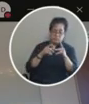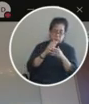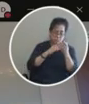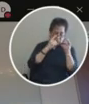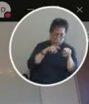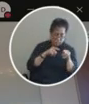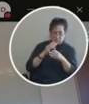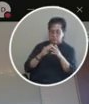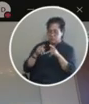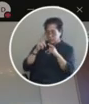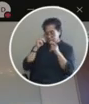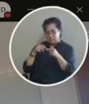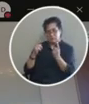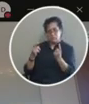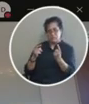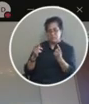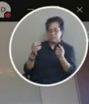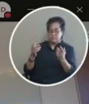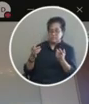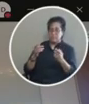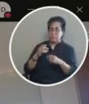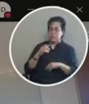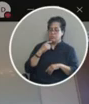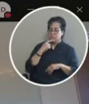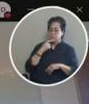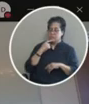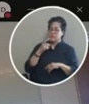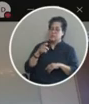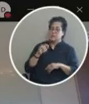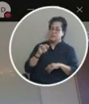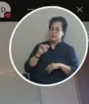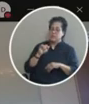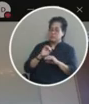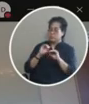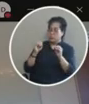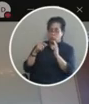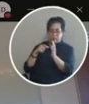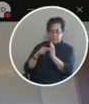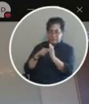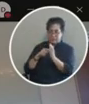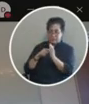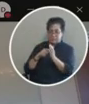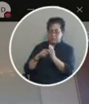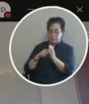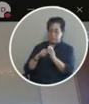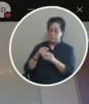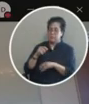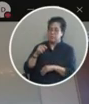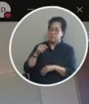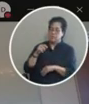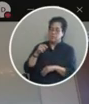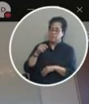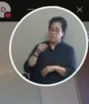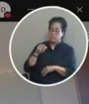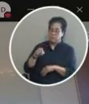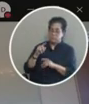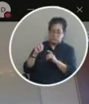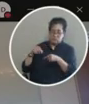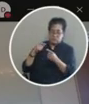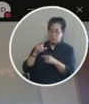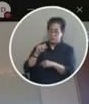lot of people that disagree with it. I'll tell you, the city manager said it, but again, no debt has been issued on the MPC since